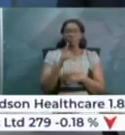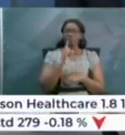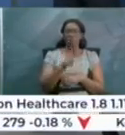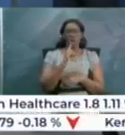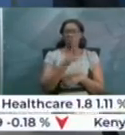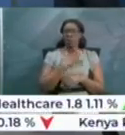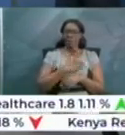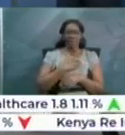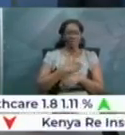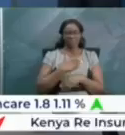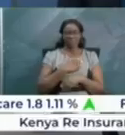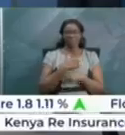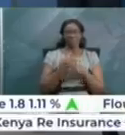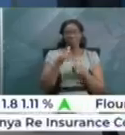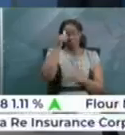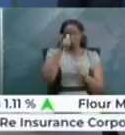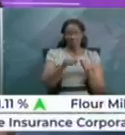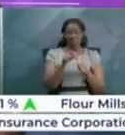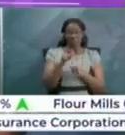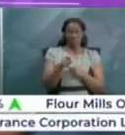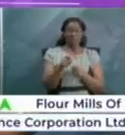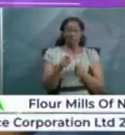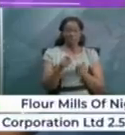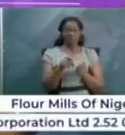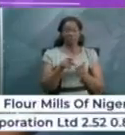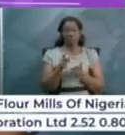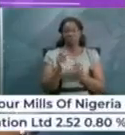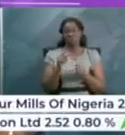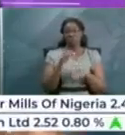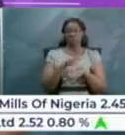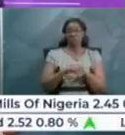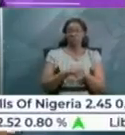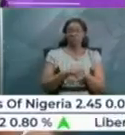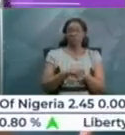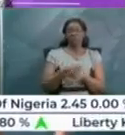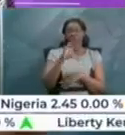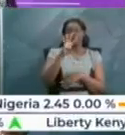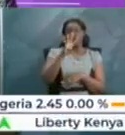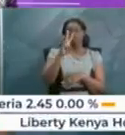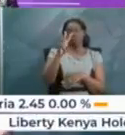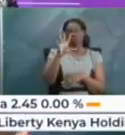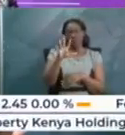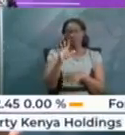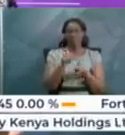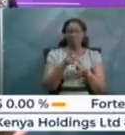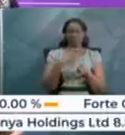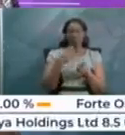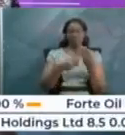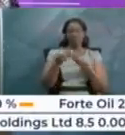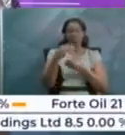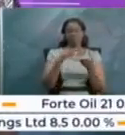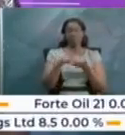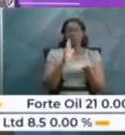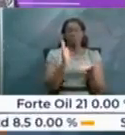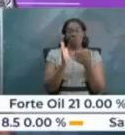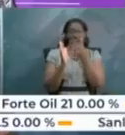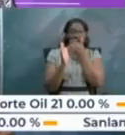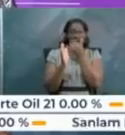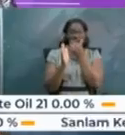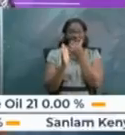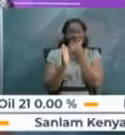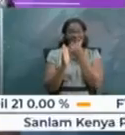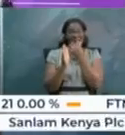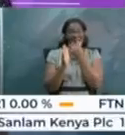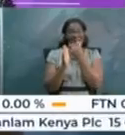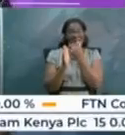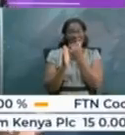these peanut butters are going out fast. You say 25, we already sold 25. Oh, yeah. We want to sell more of those 25, so please do put in your orders. Now,